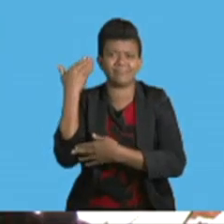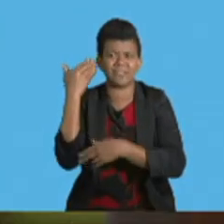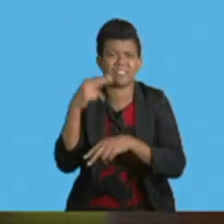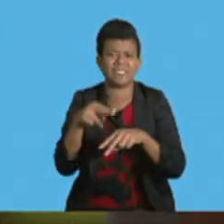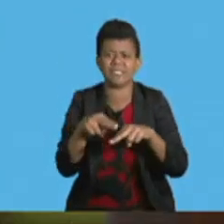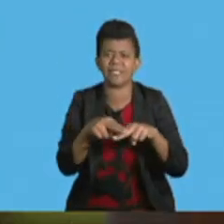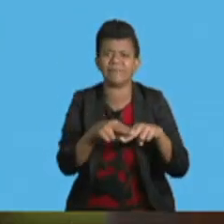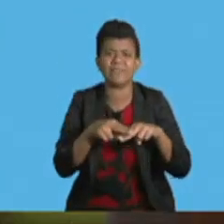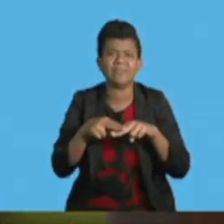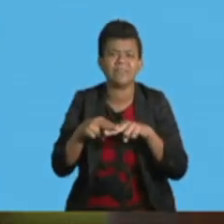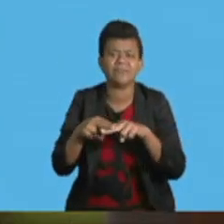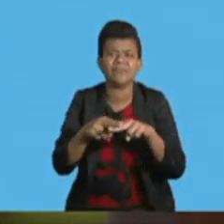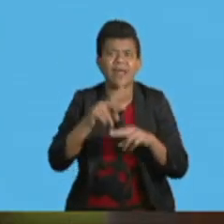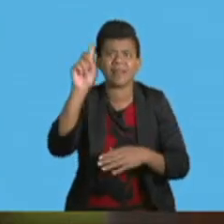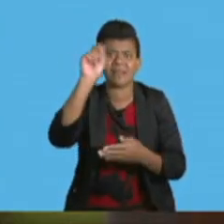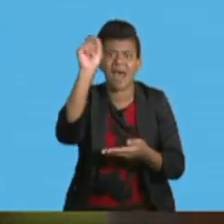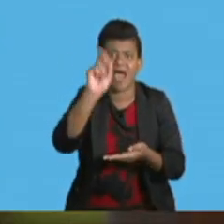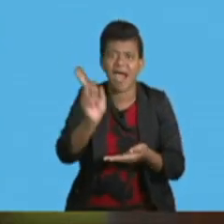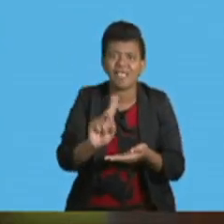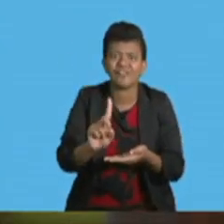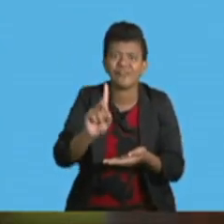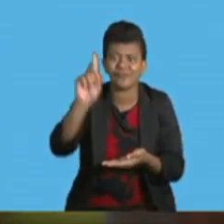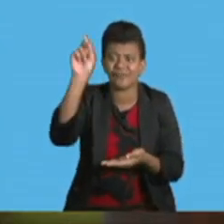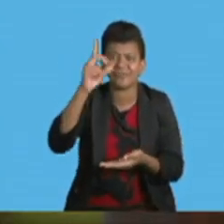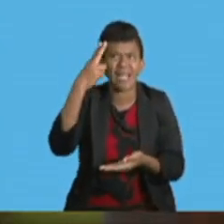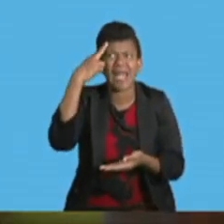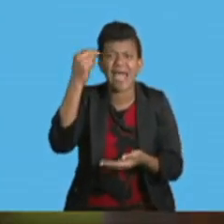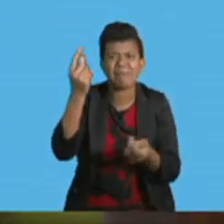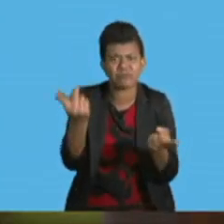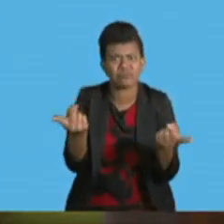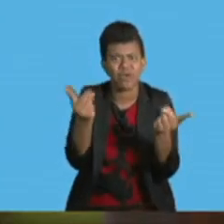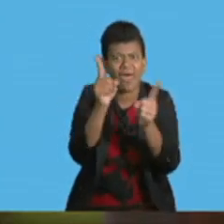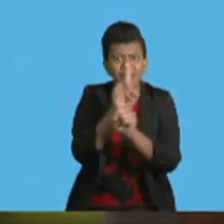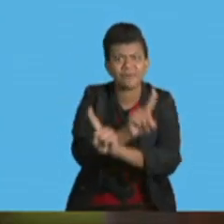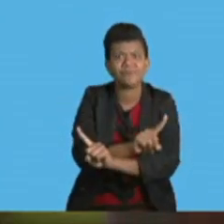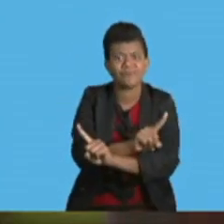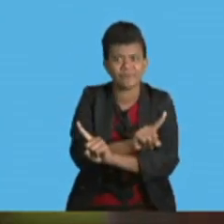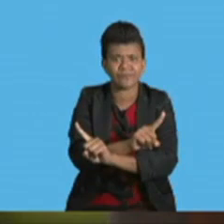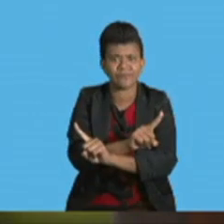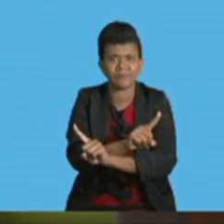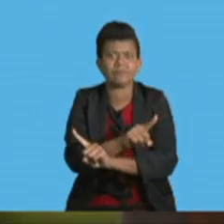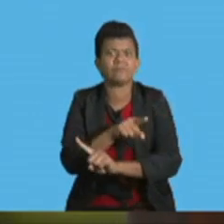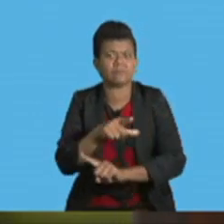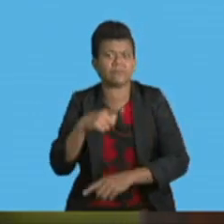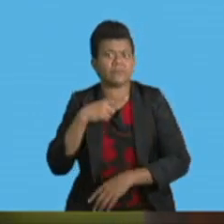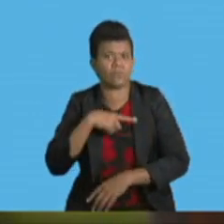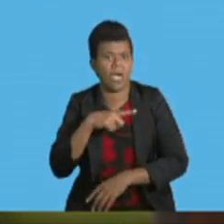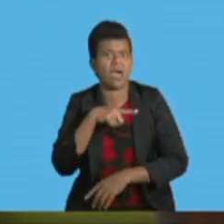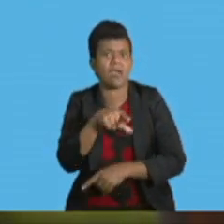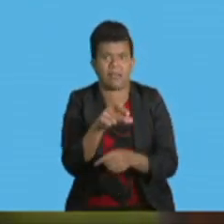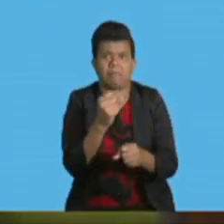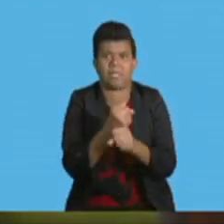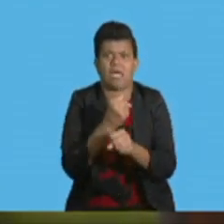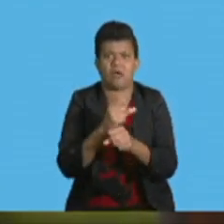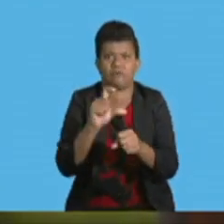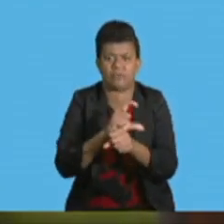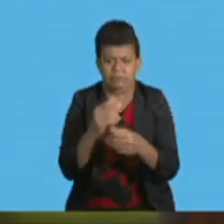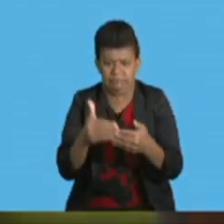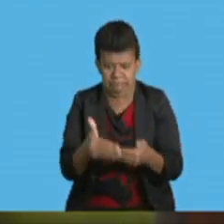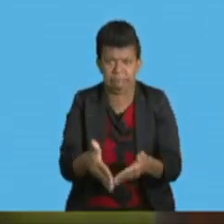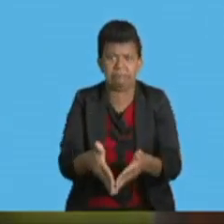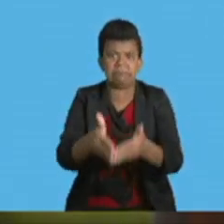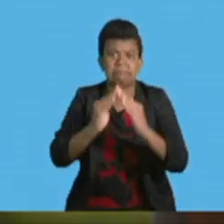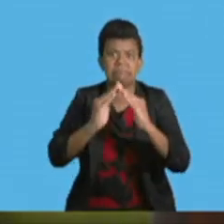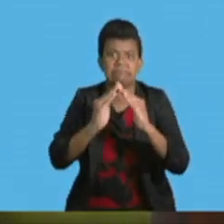and under the Electricity Act has the function to provide and maintain a power supply that is viable financially,